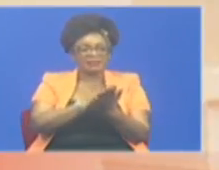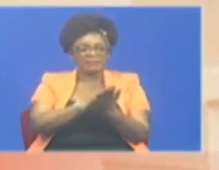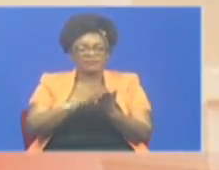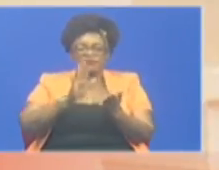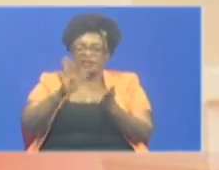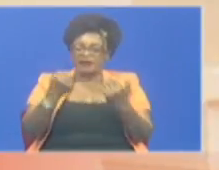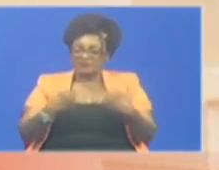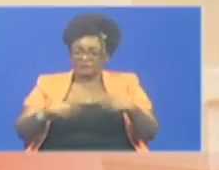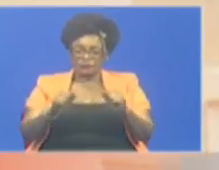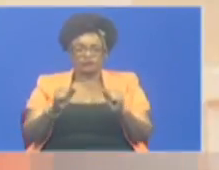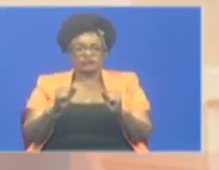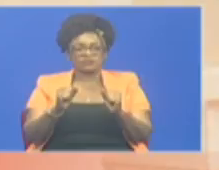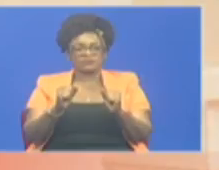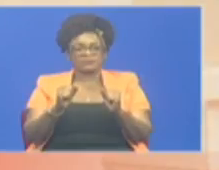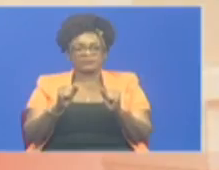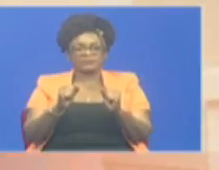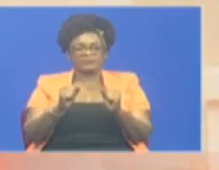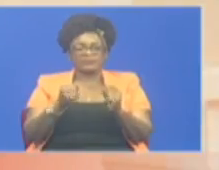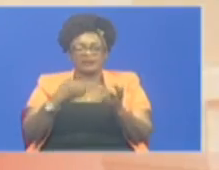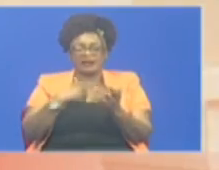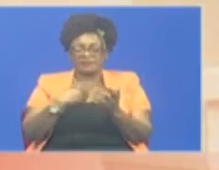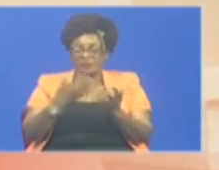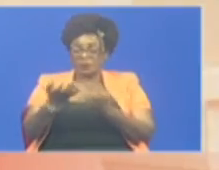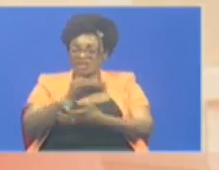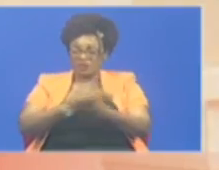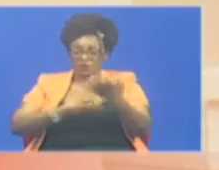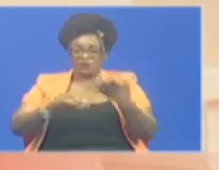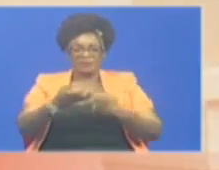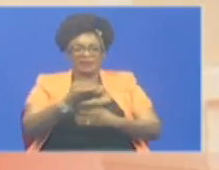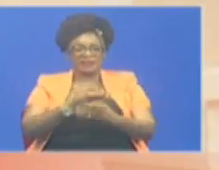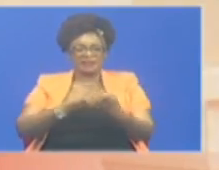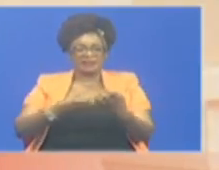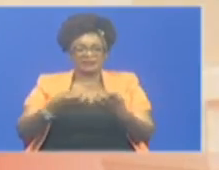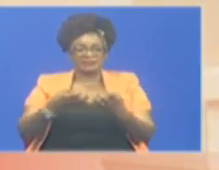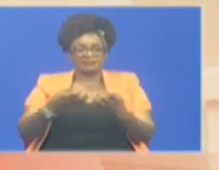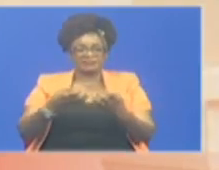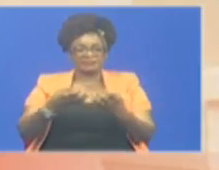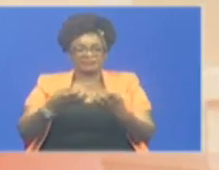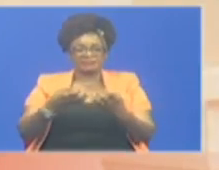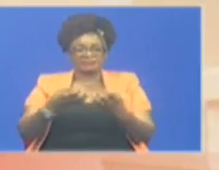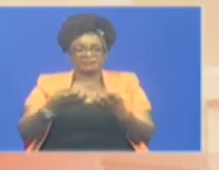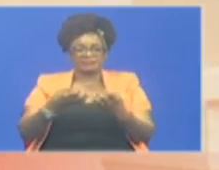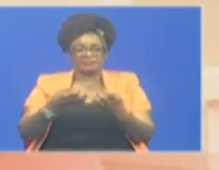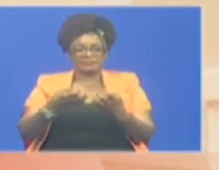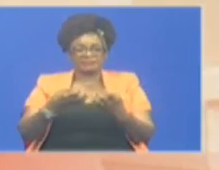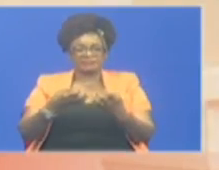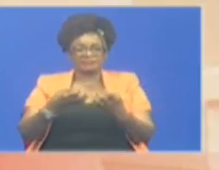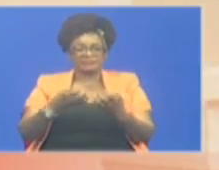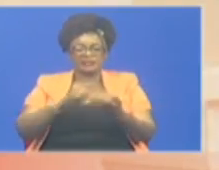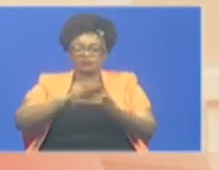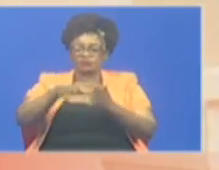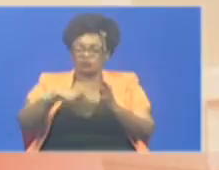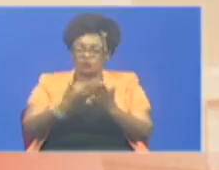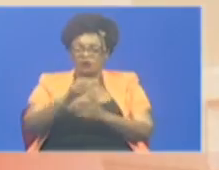effort in maintaining our economy amid a global slowdown, and to all other players who